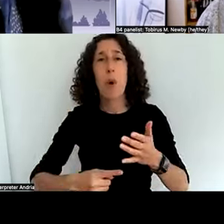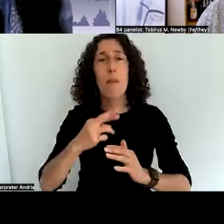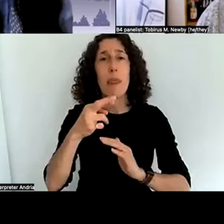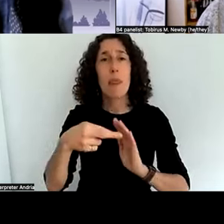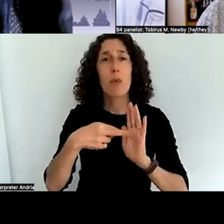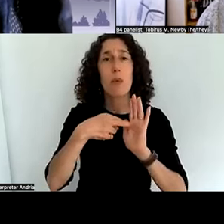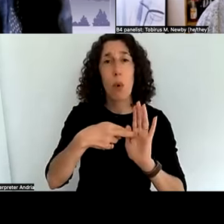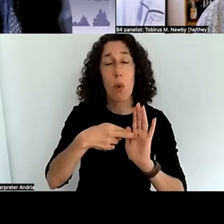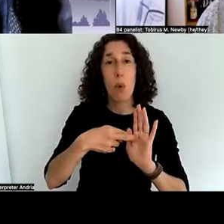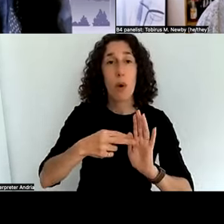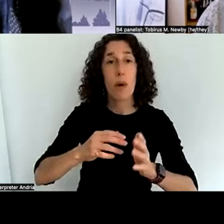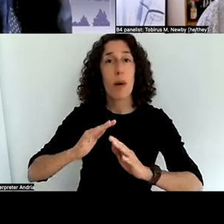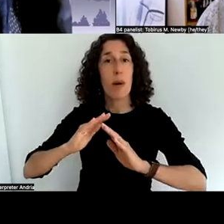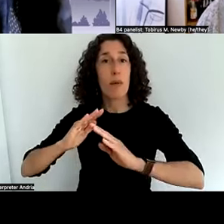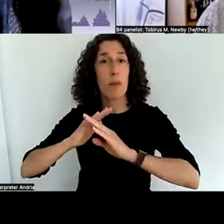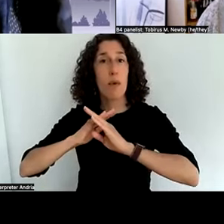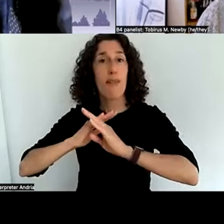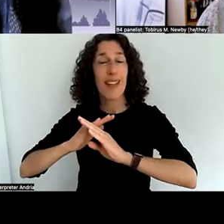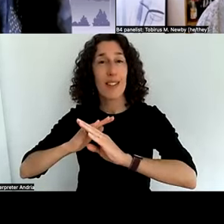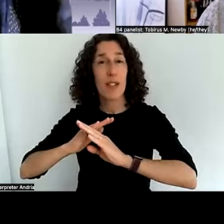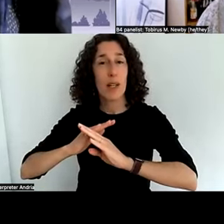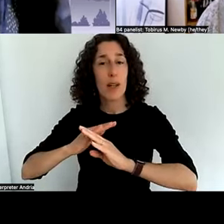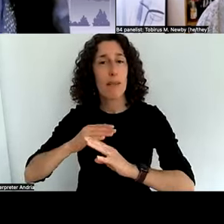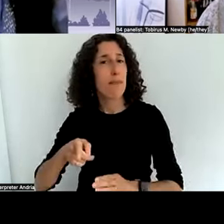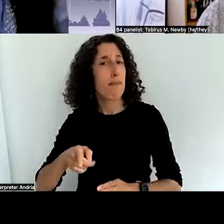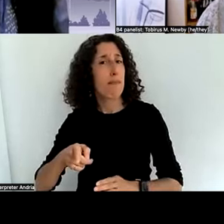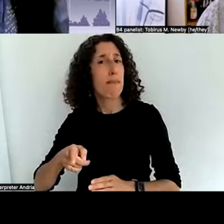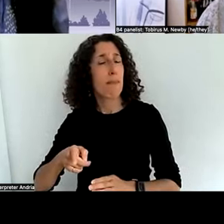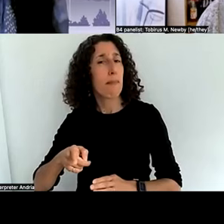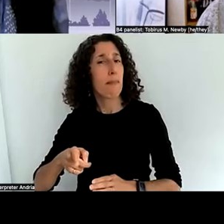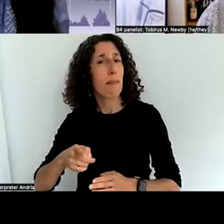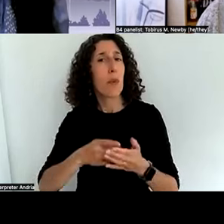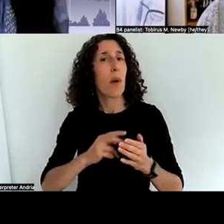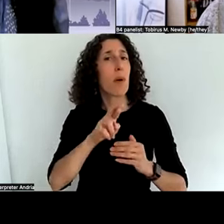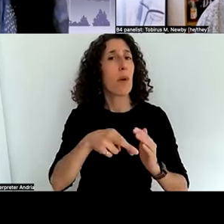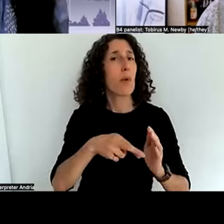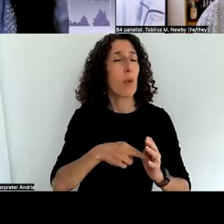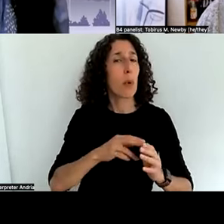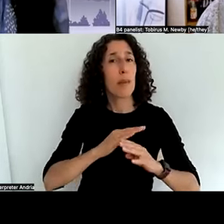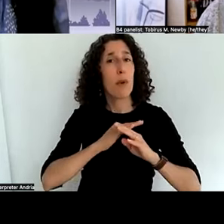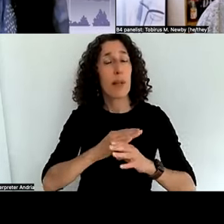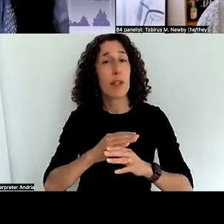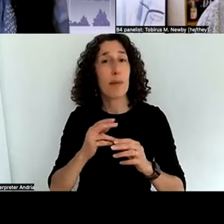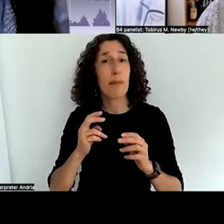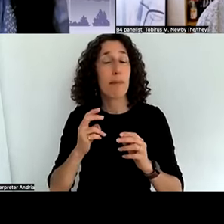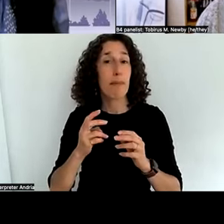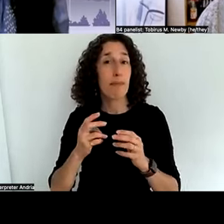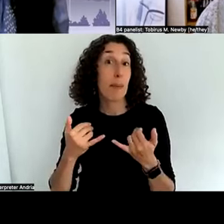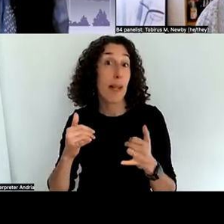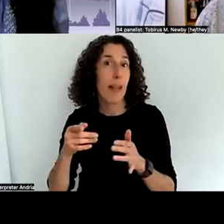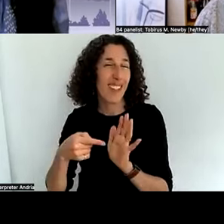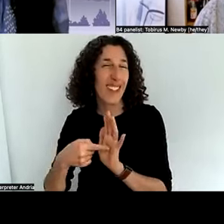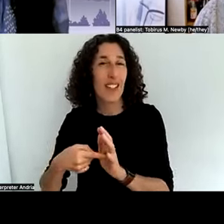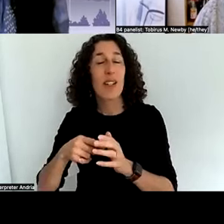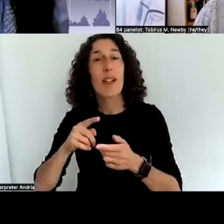about safety and how we are coming to work towards defining safety? Prevention is really significant.